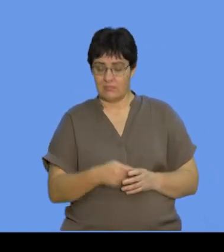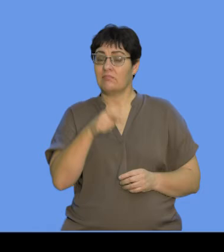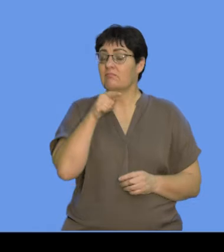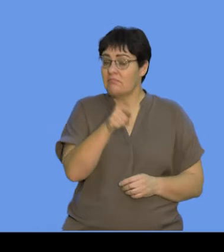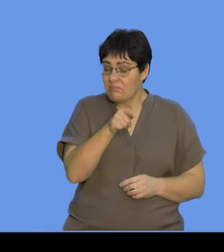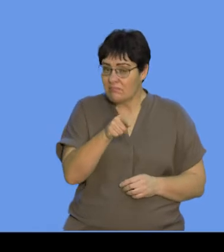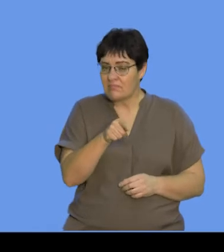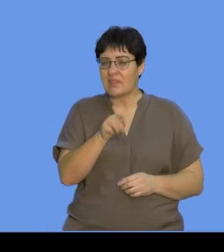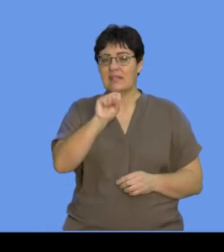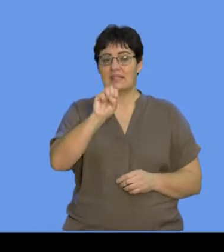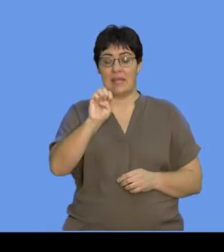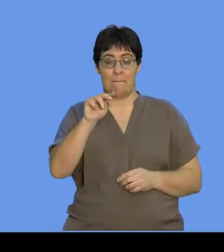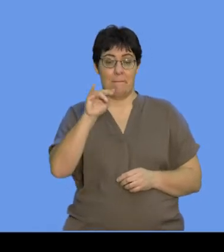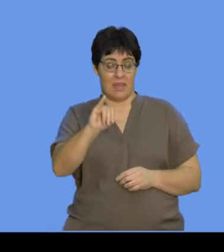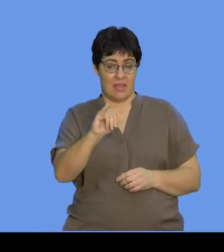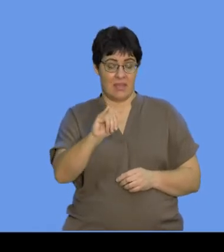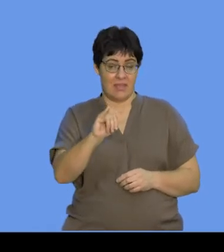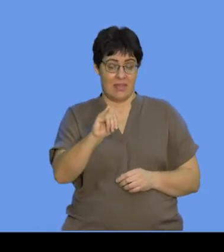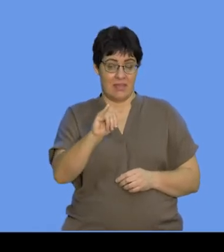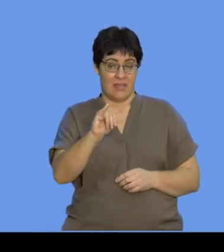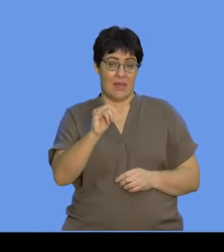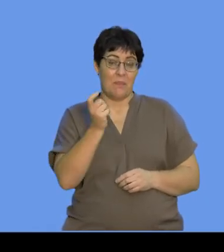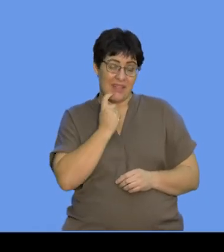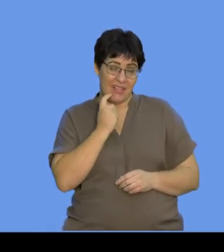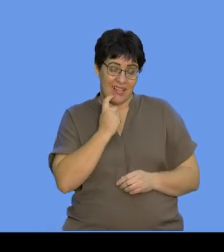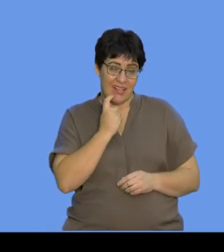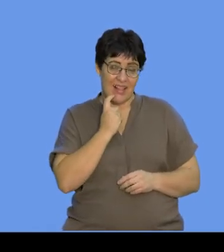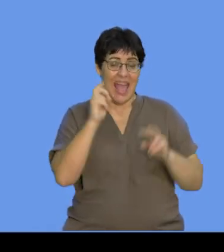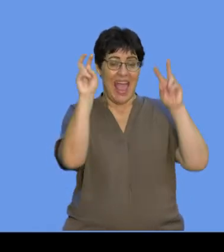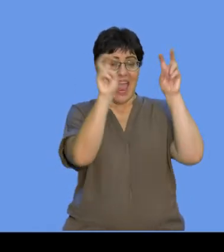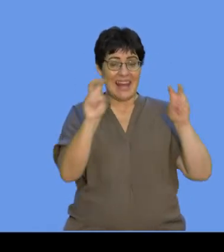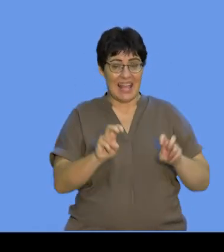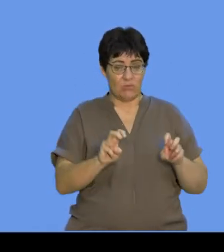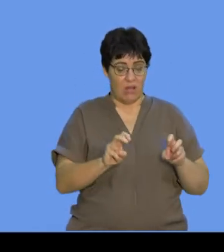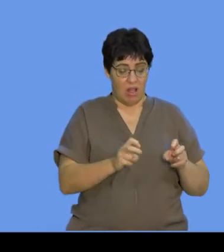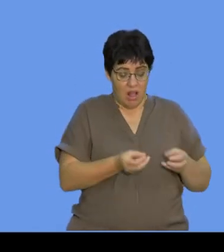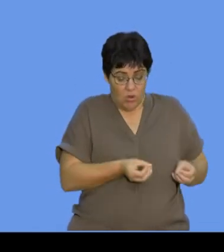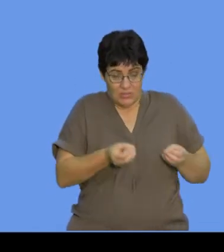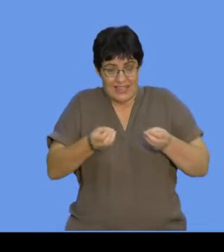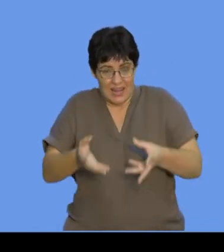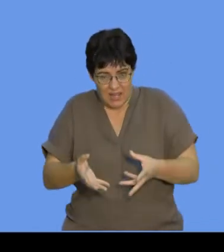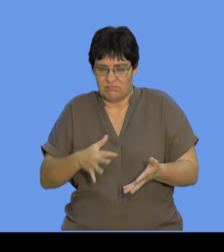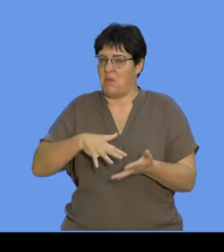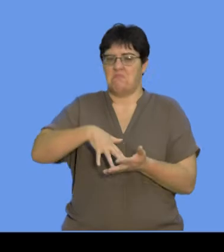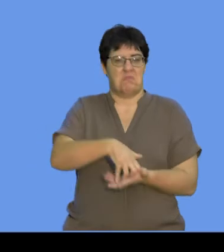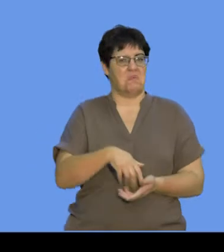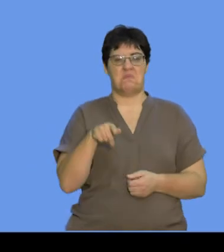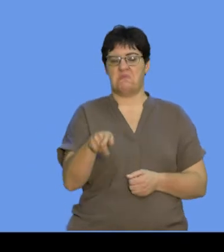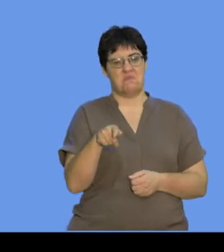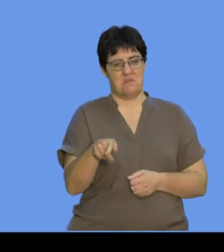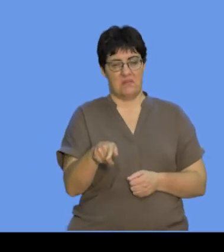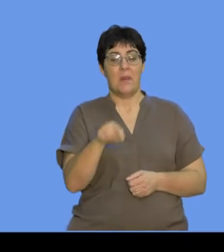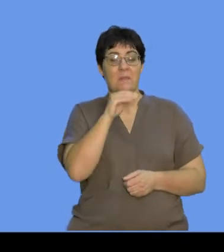all semi-metals are actually poor electrical conductors. So poor electrical conductors are actually good